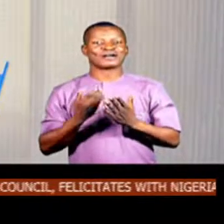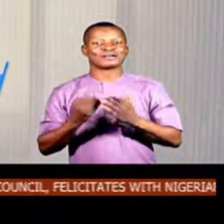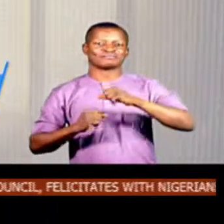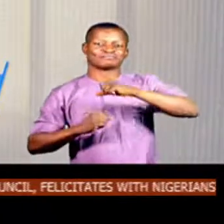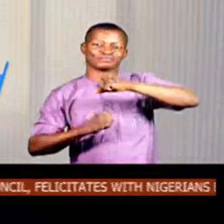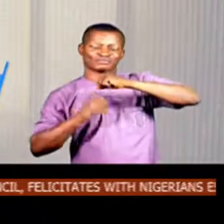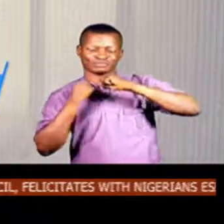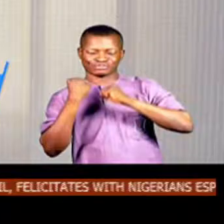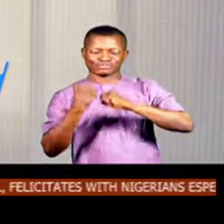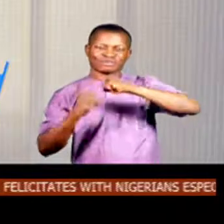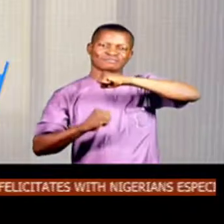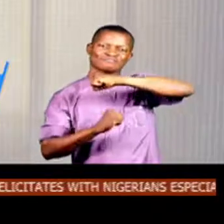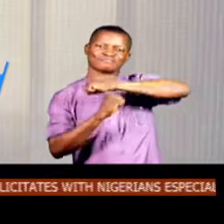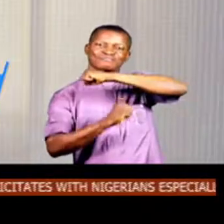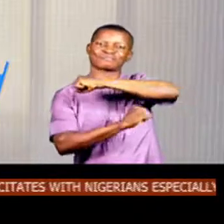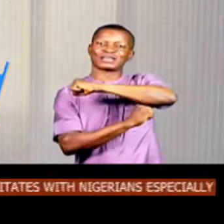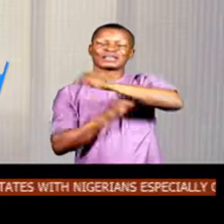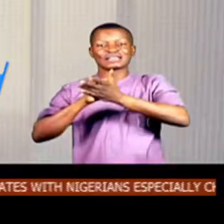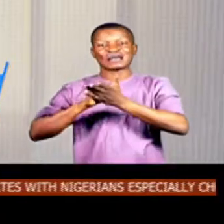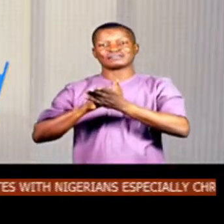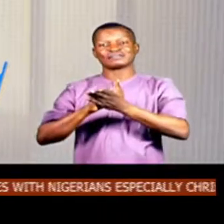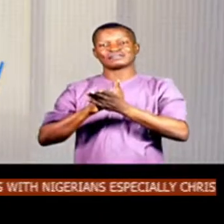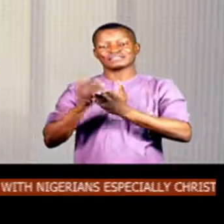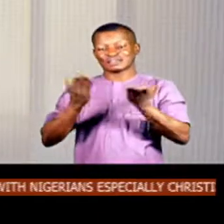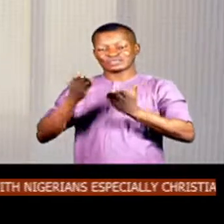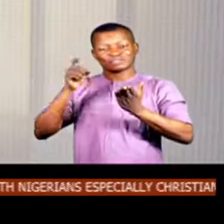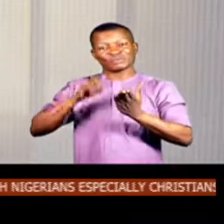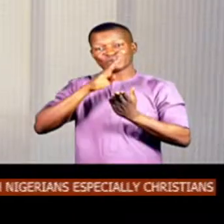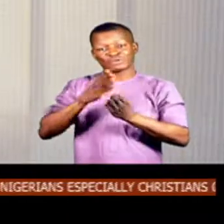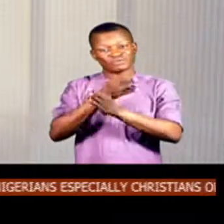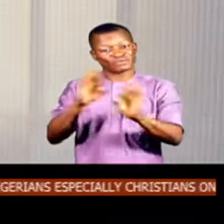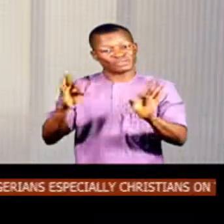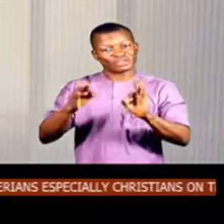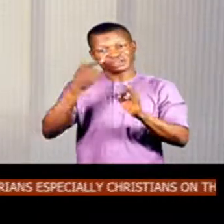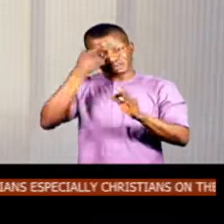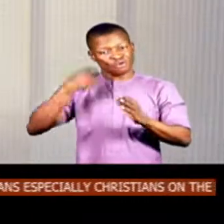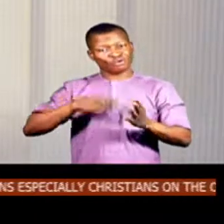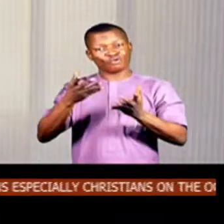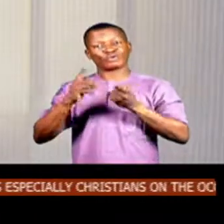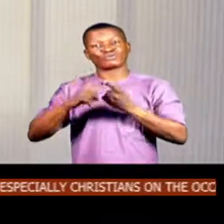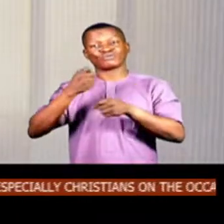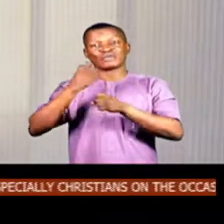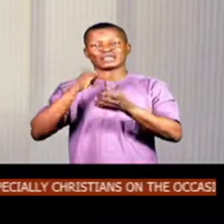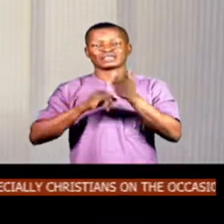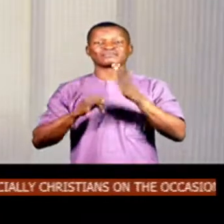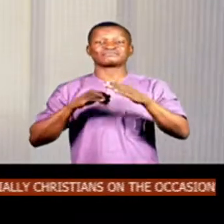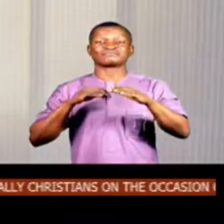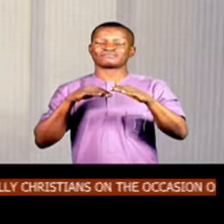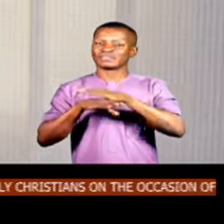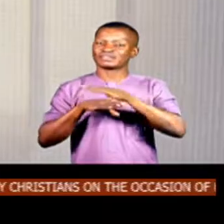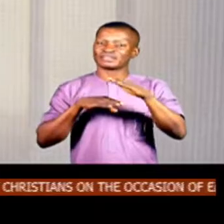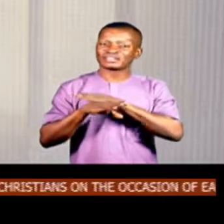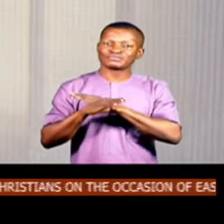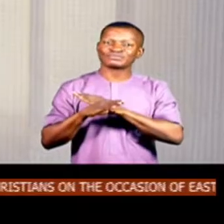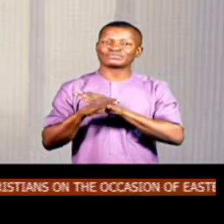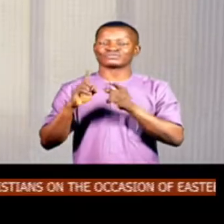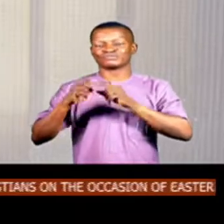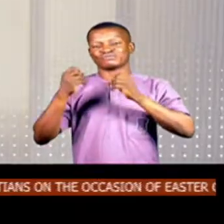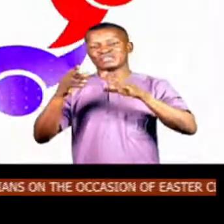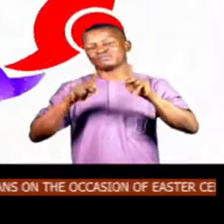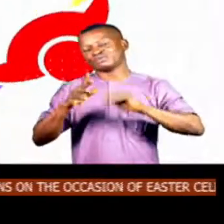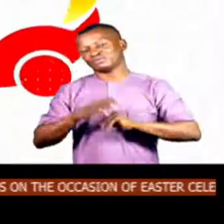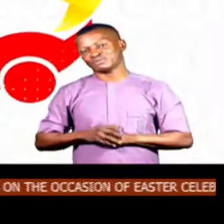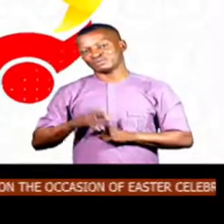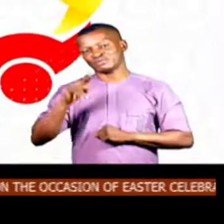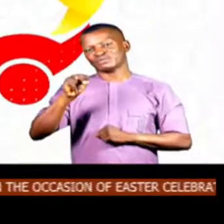cardinal pillars of the services, that it should be free, because we want to make it as accessible as possible to as many citizens